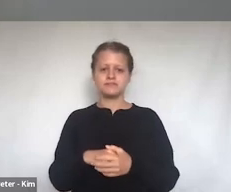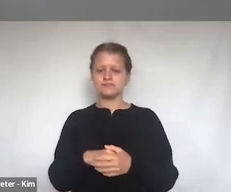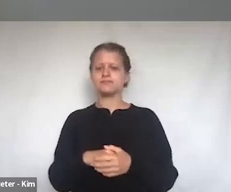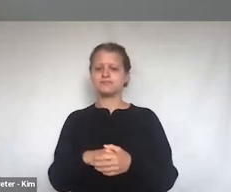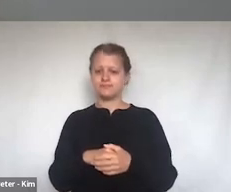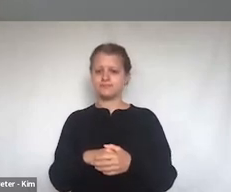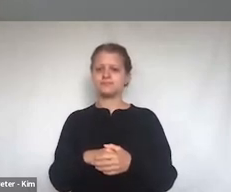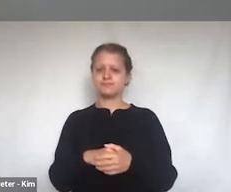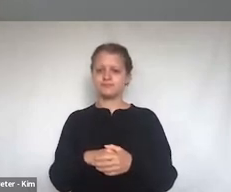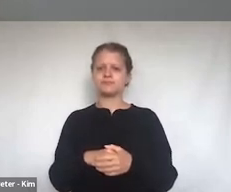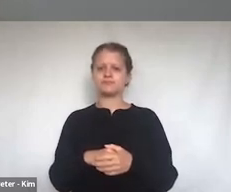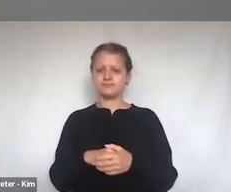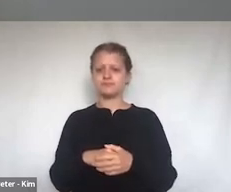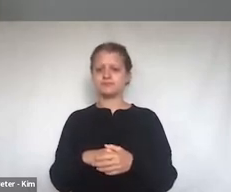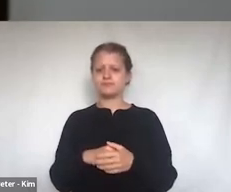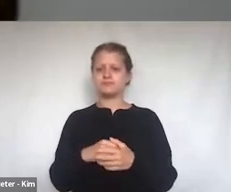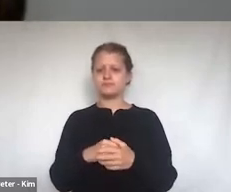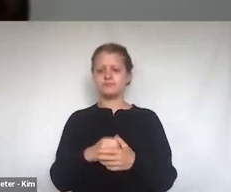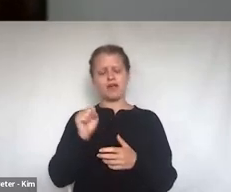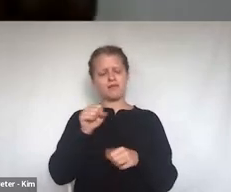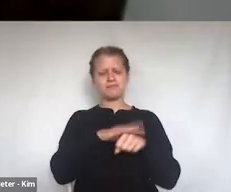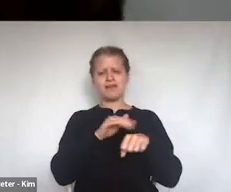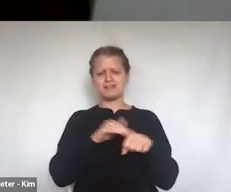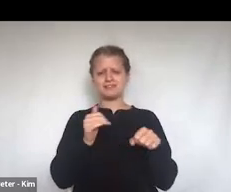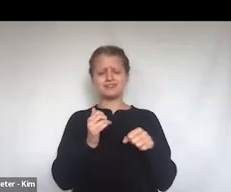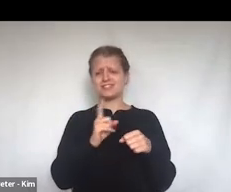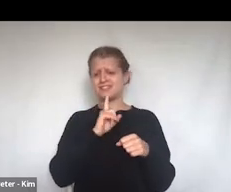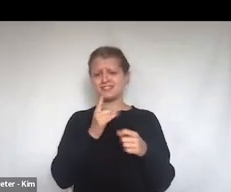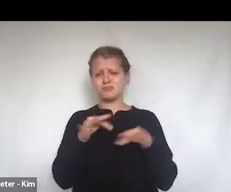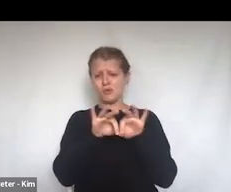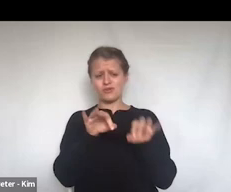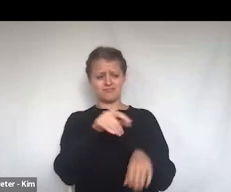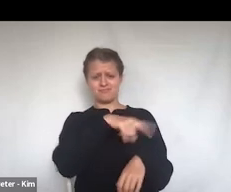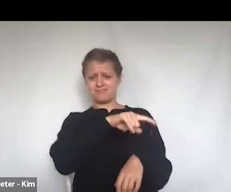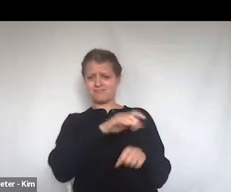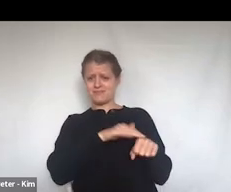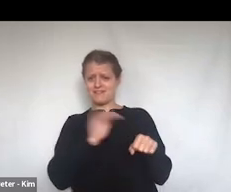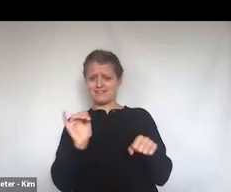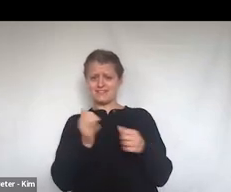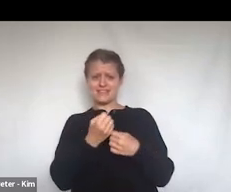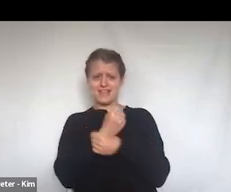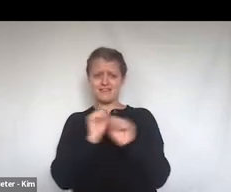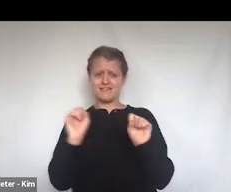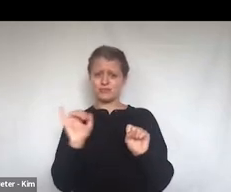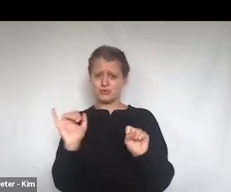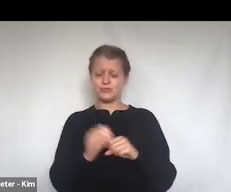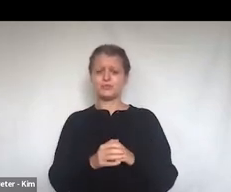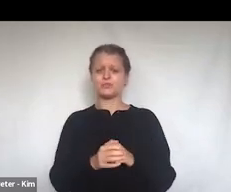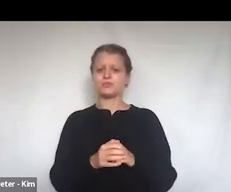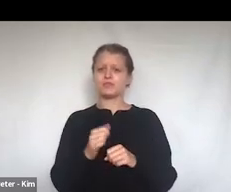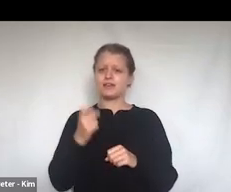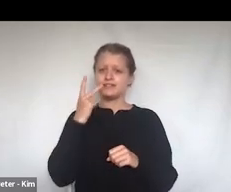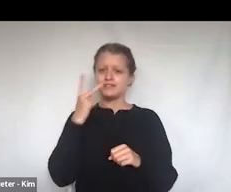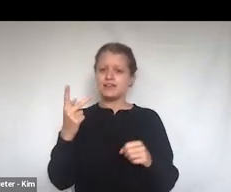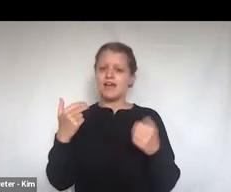come and be safe, yeah, in those spaces. Great, thank you. I see we have a question here from